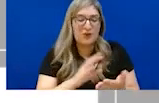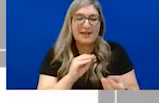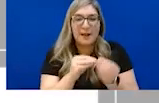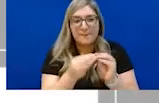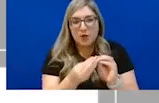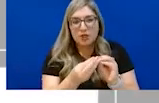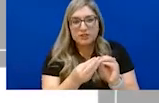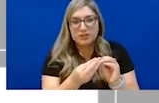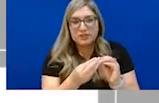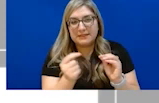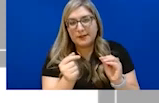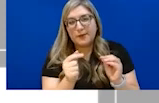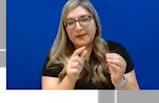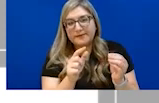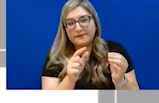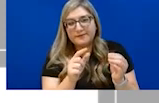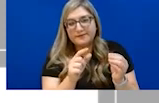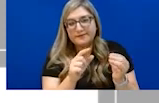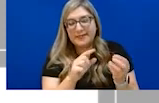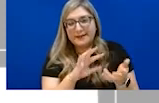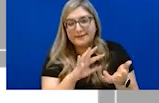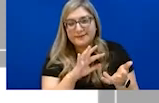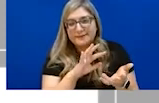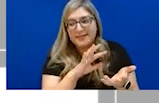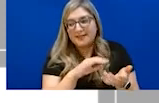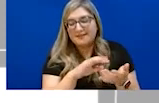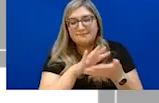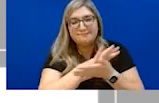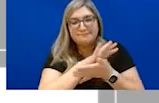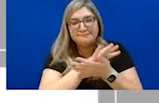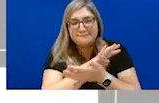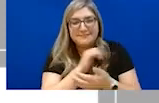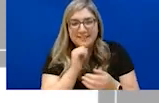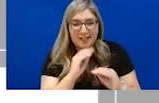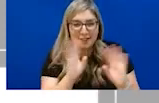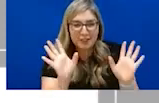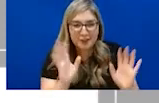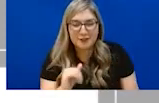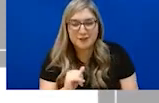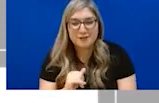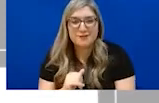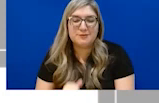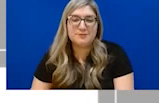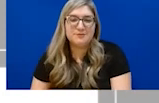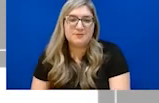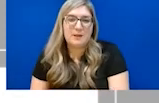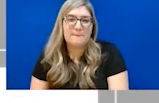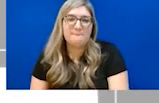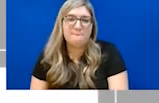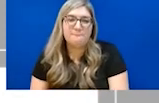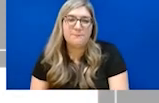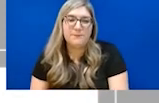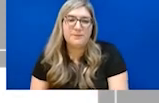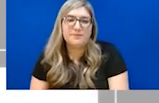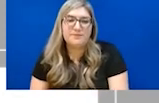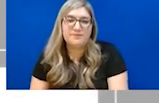students at this home college looking at us as a teaching college. Then there's some students who are in there like 3 times looking at the same